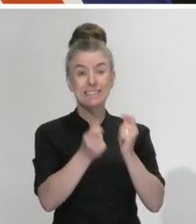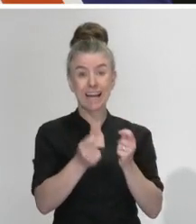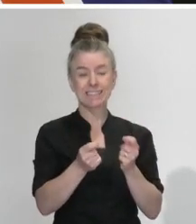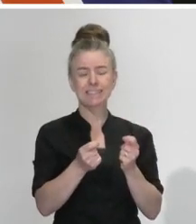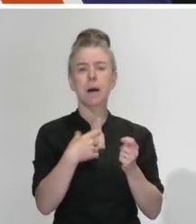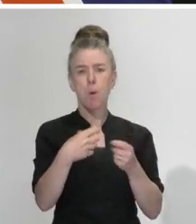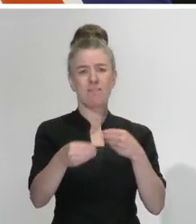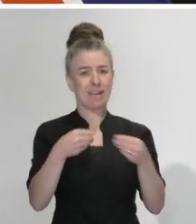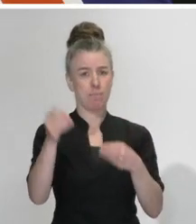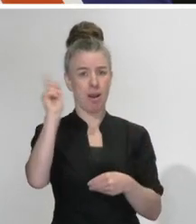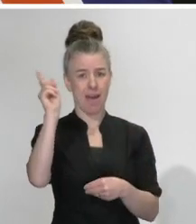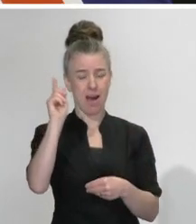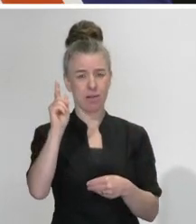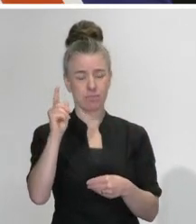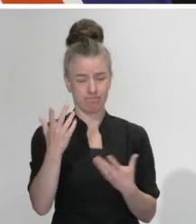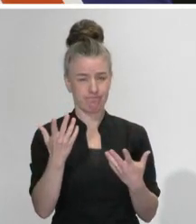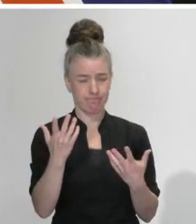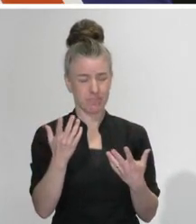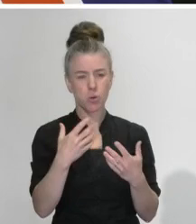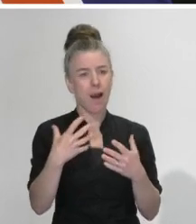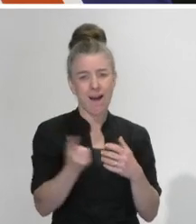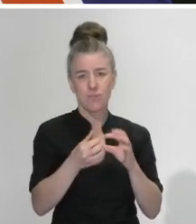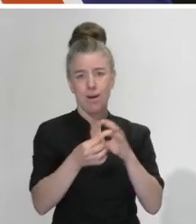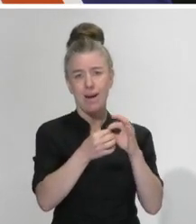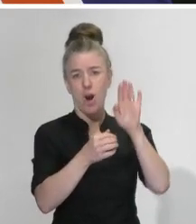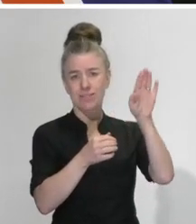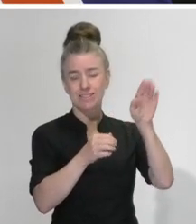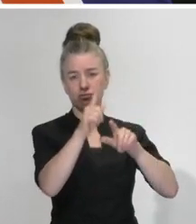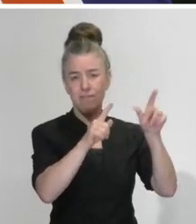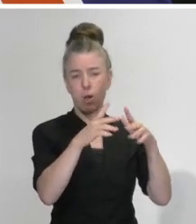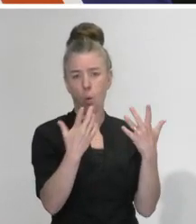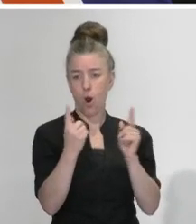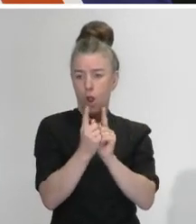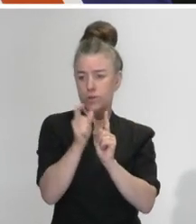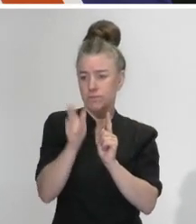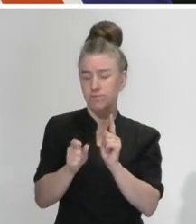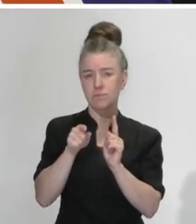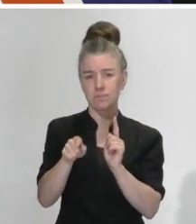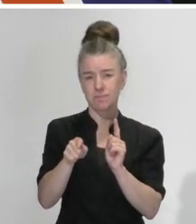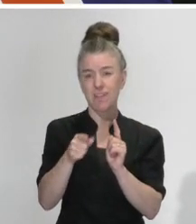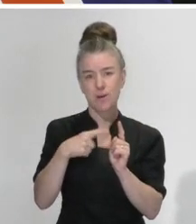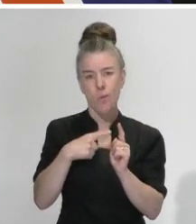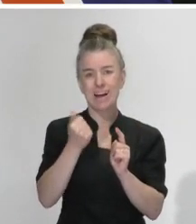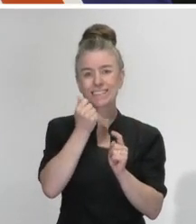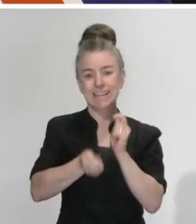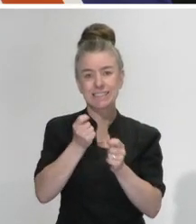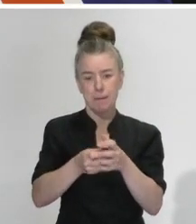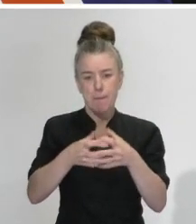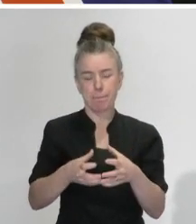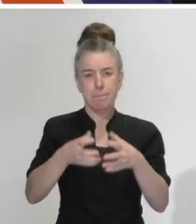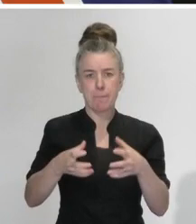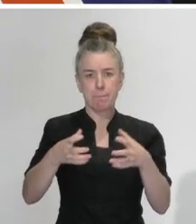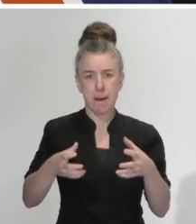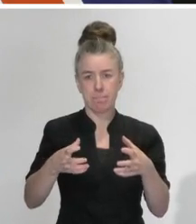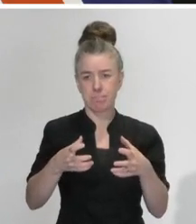week, and I think we've seen the result of that. We did see 3,446 tests undertaken yesterday, quite a bit higher